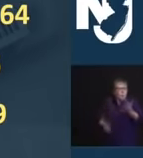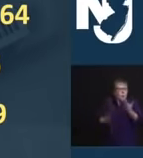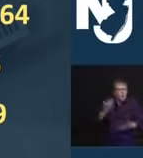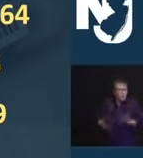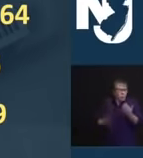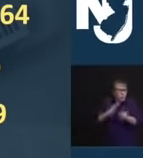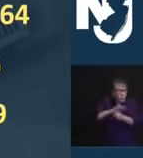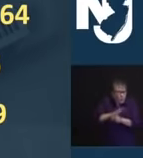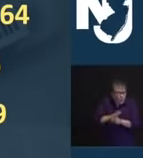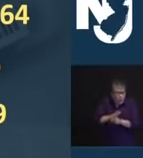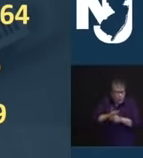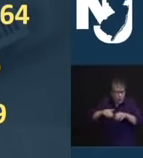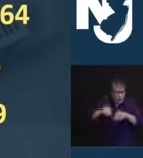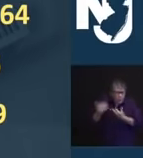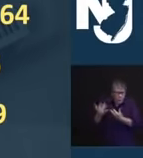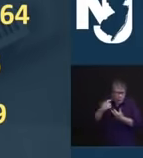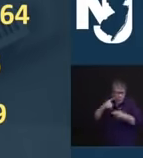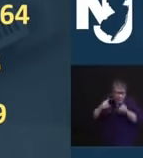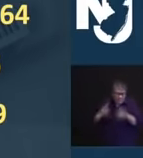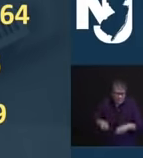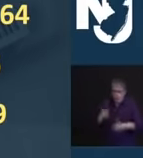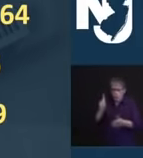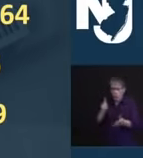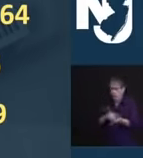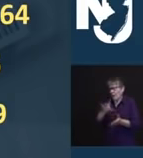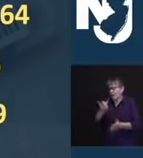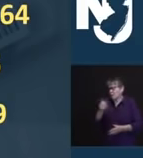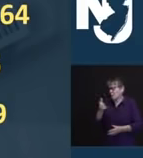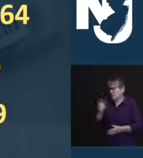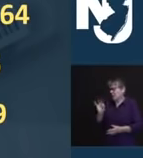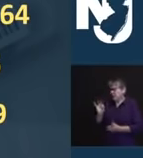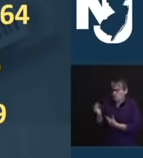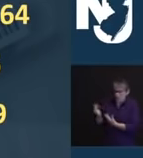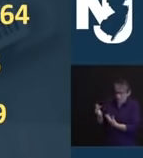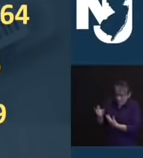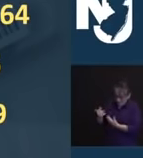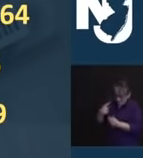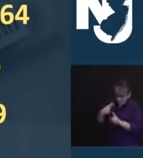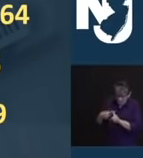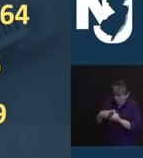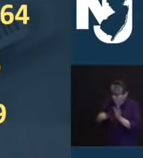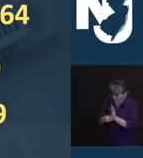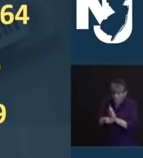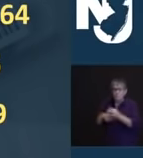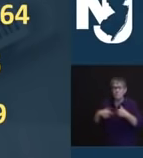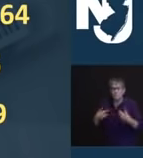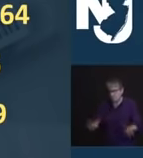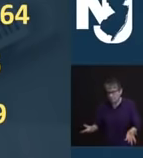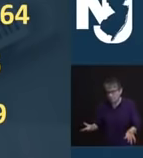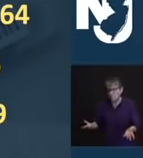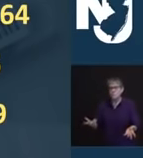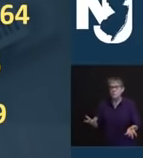15,164 confirmed deaths, we see that we've lost nearly 17,000 blessed souls